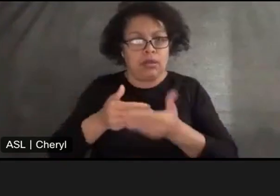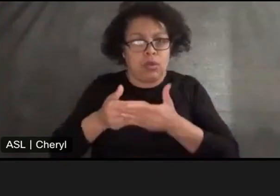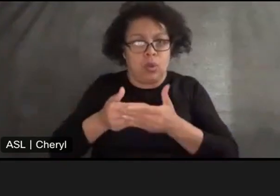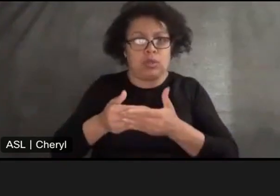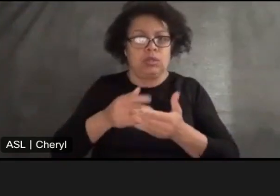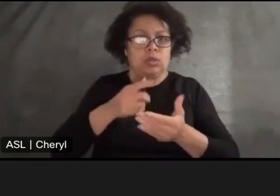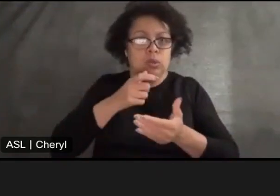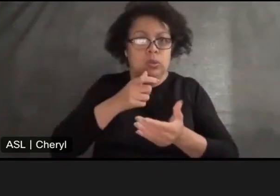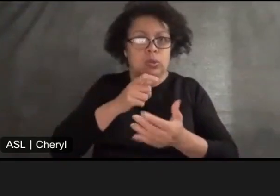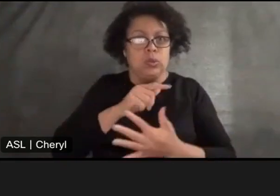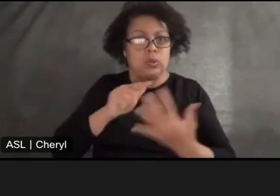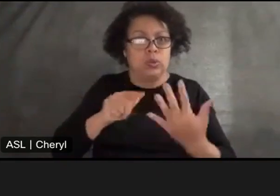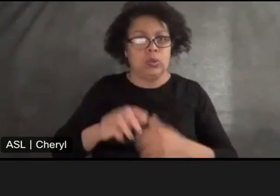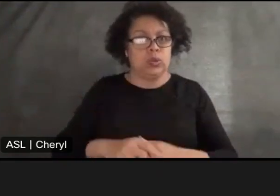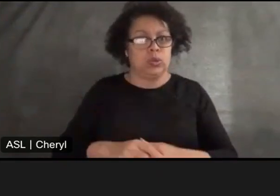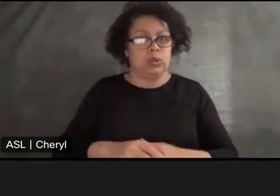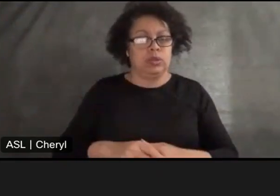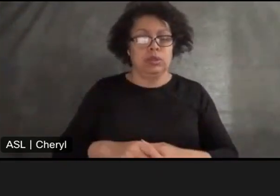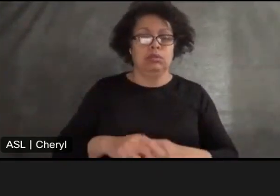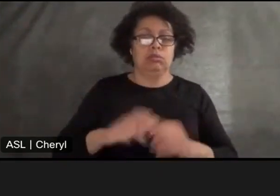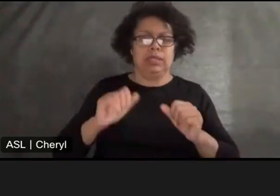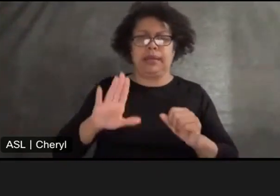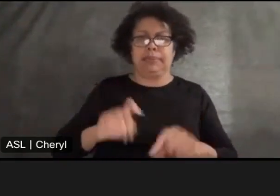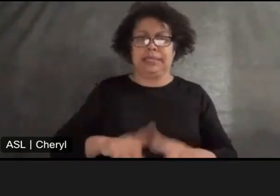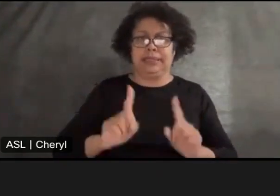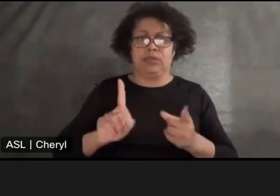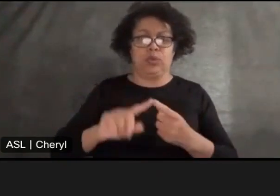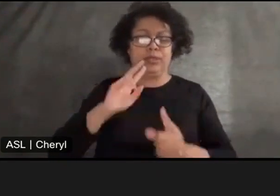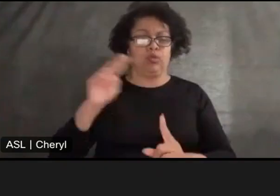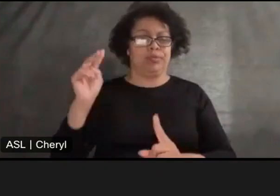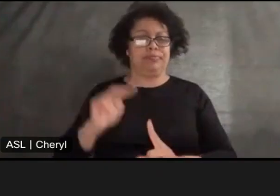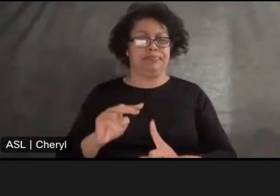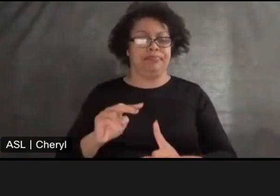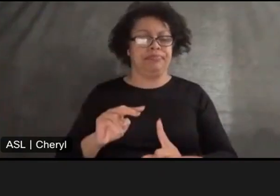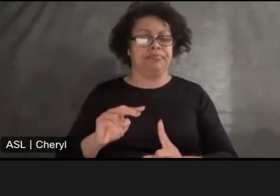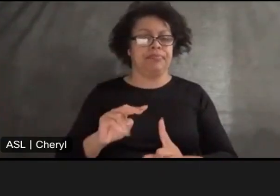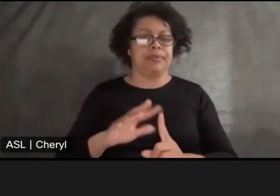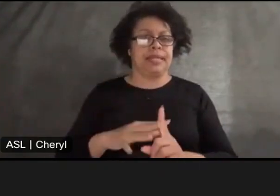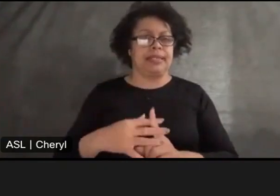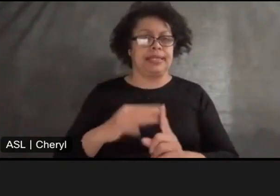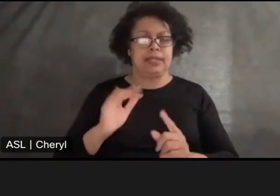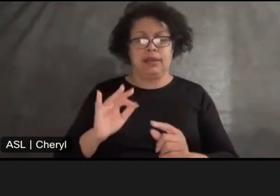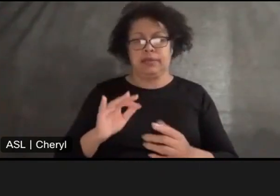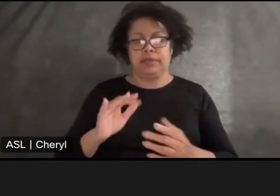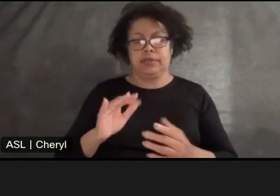And this could be different if we think about this in this context of like